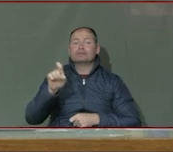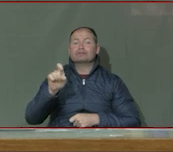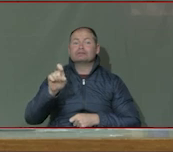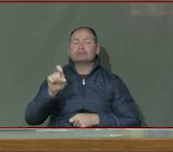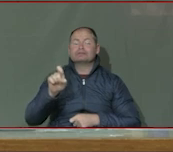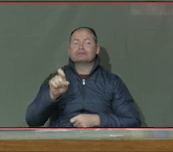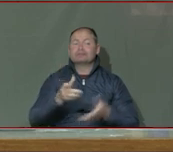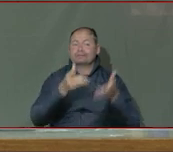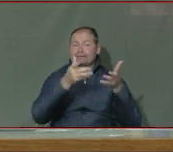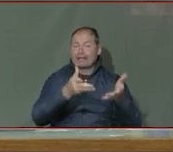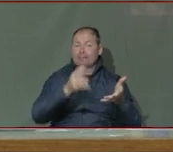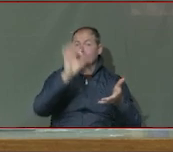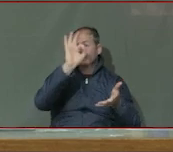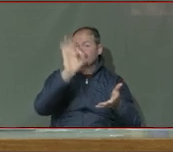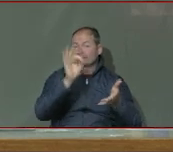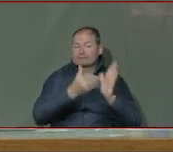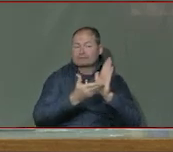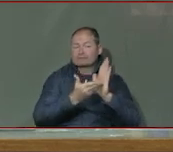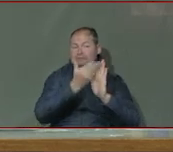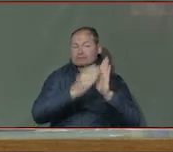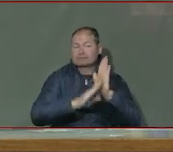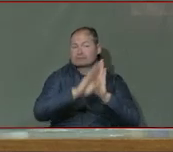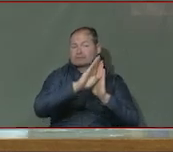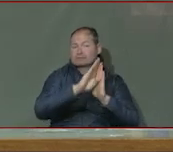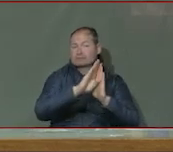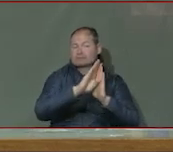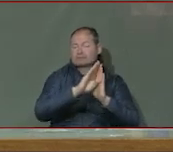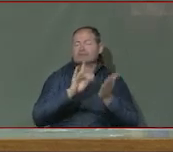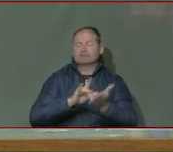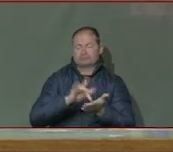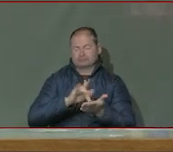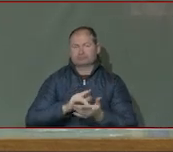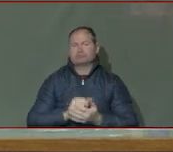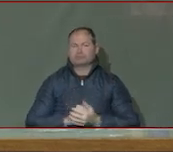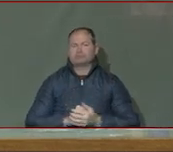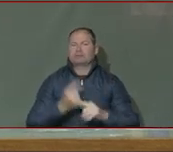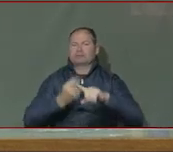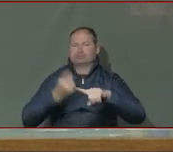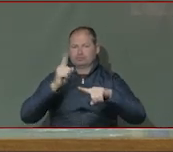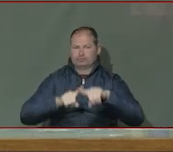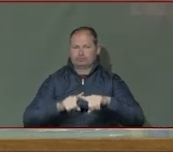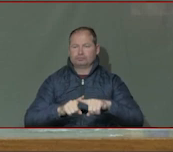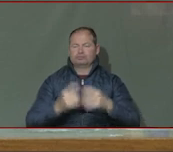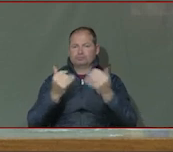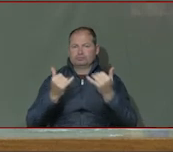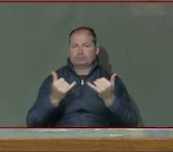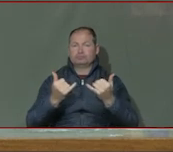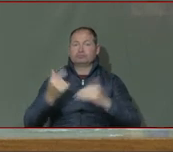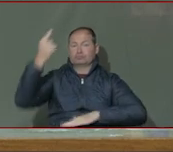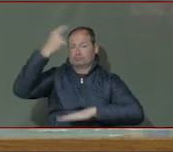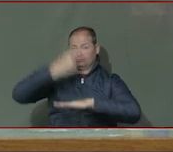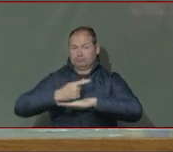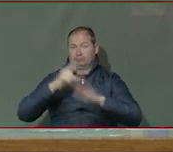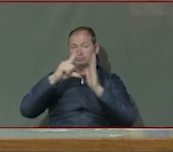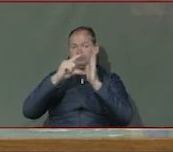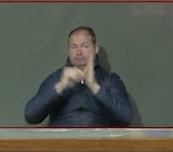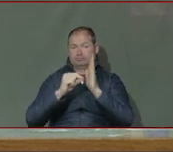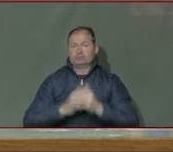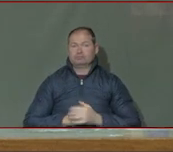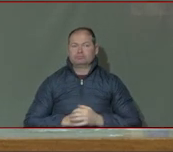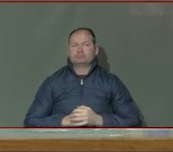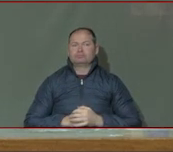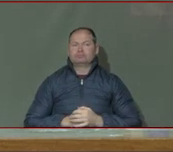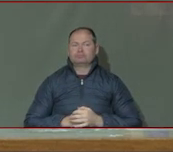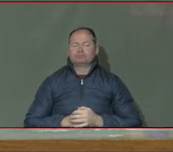of something. Let me use an example. Let's say we have here on today's date. You can write this example, you can